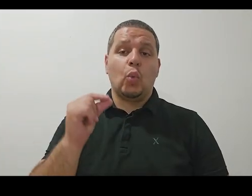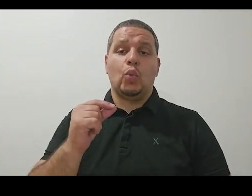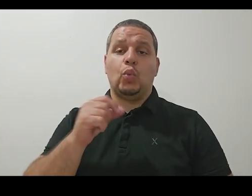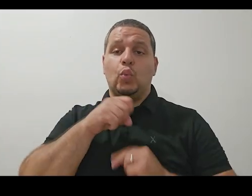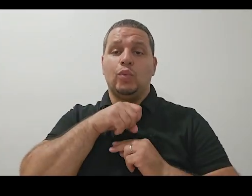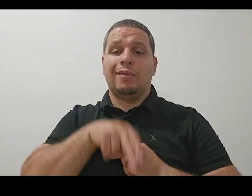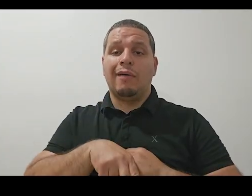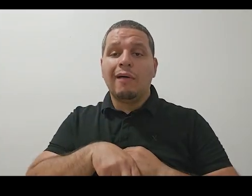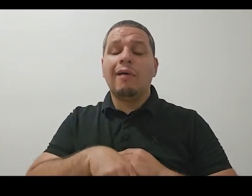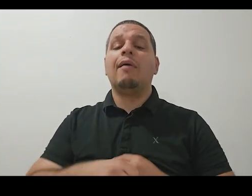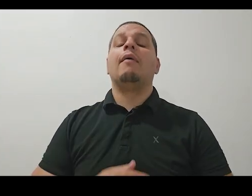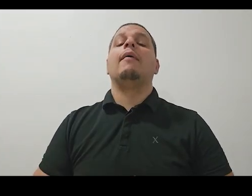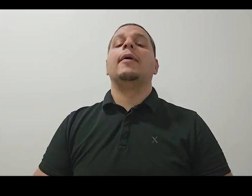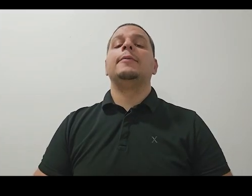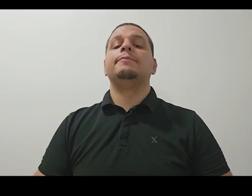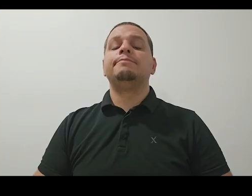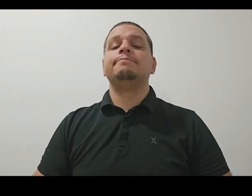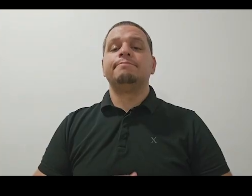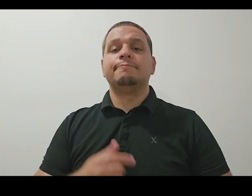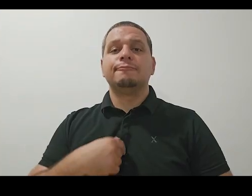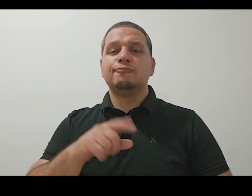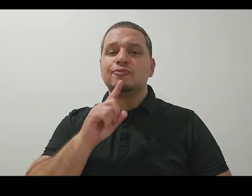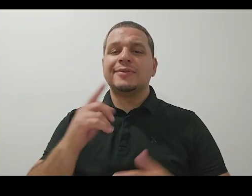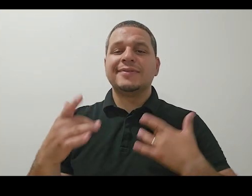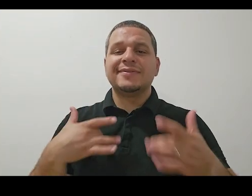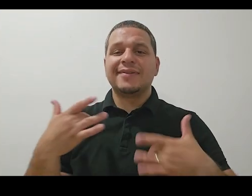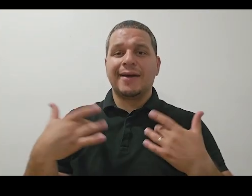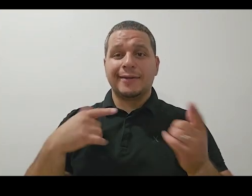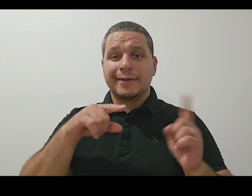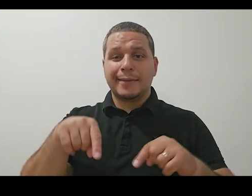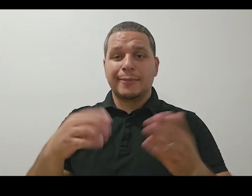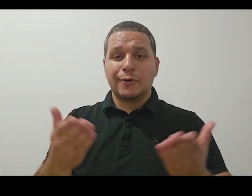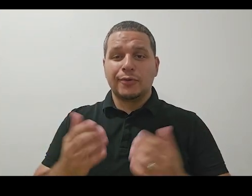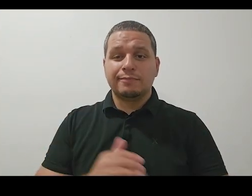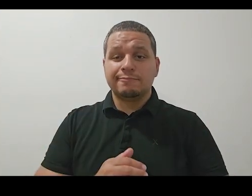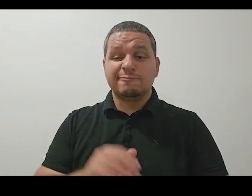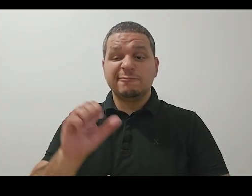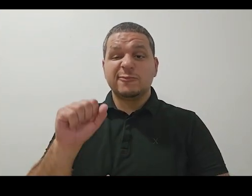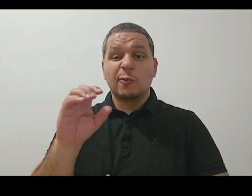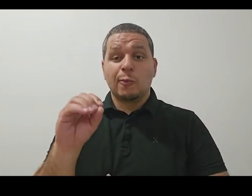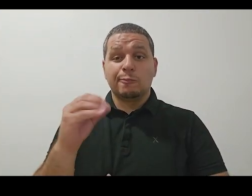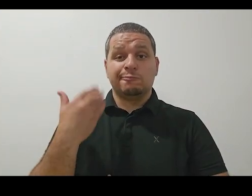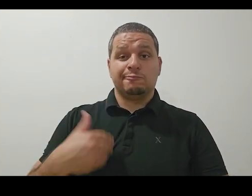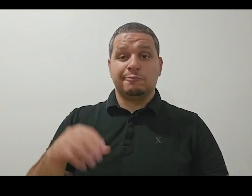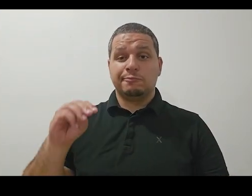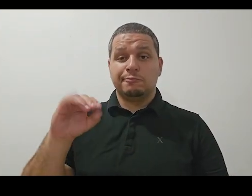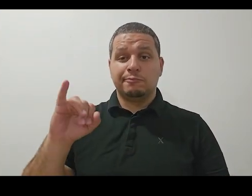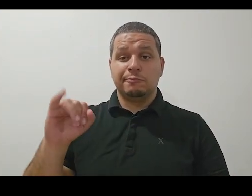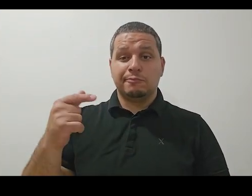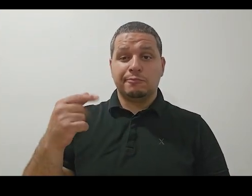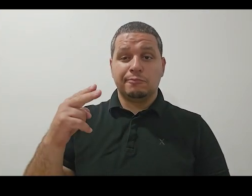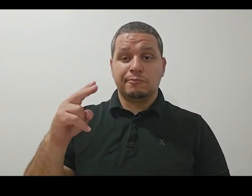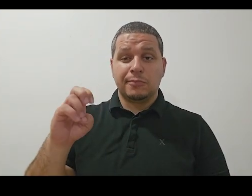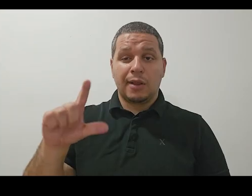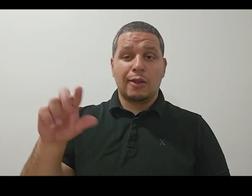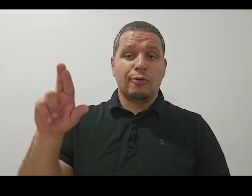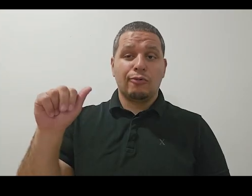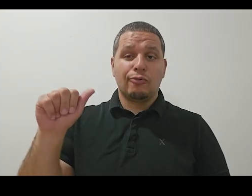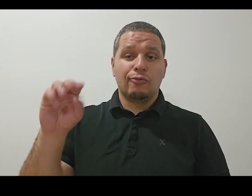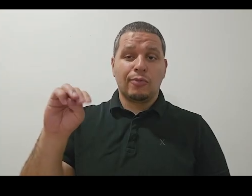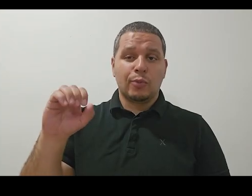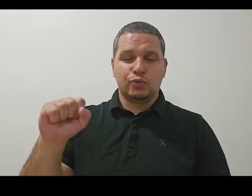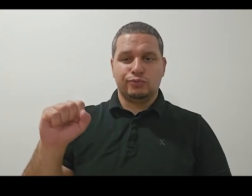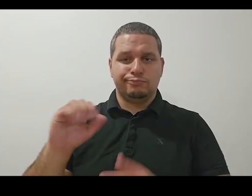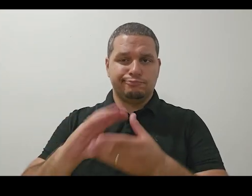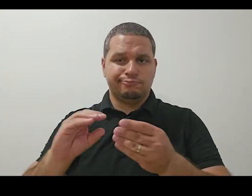and I'm really excited to be here. So, Miguel Ramos, I have 20